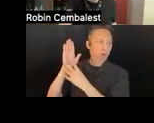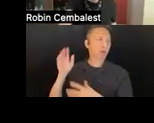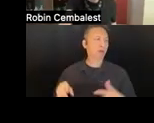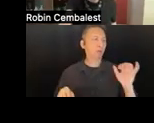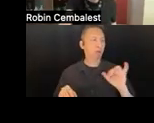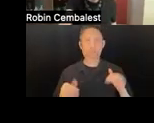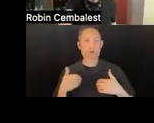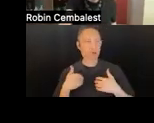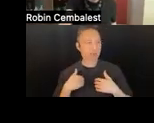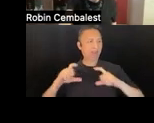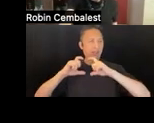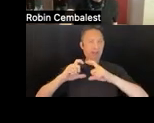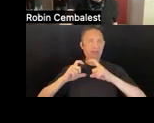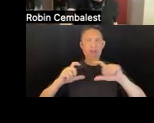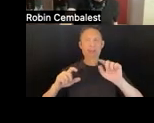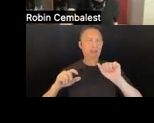Rodney McMillian.